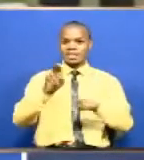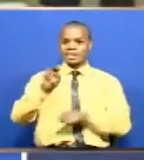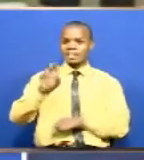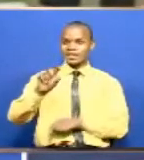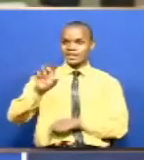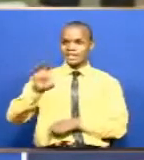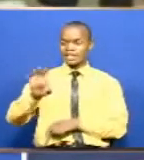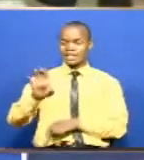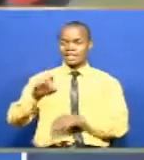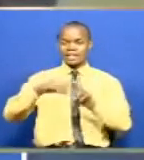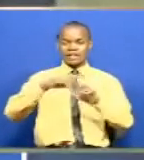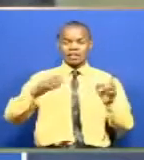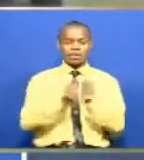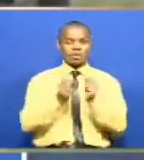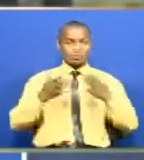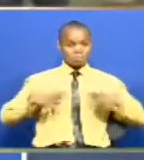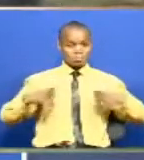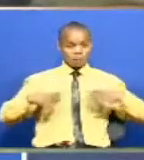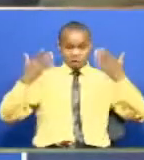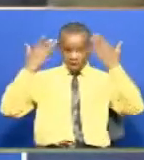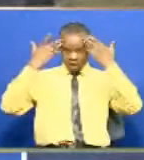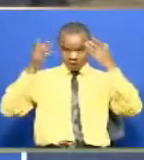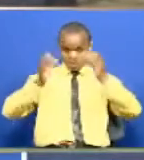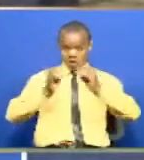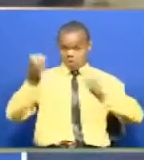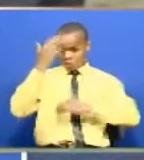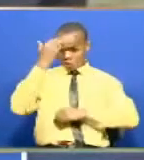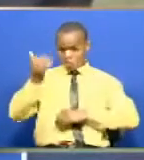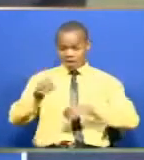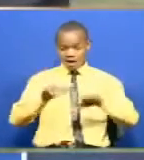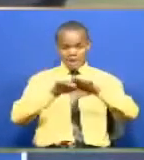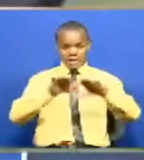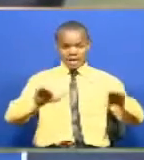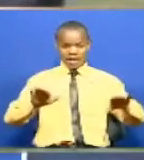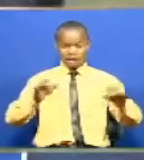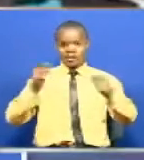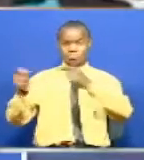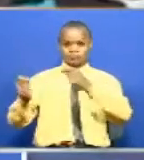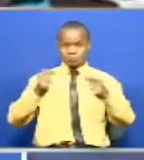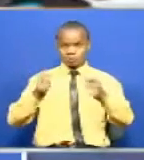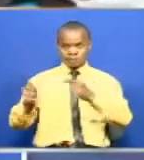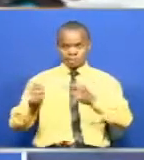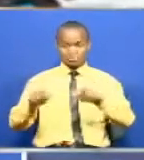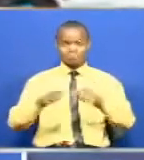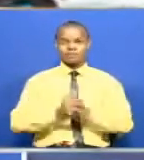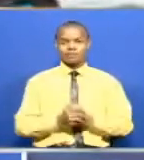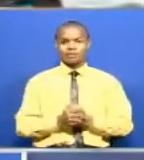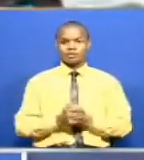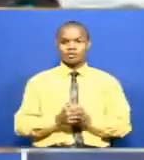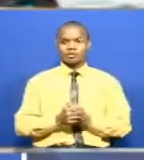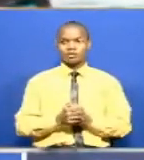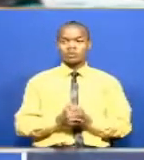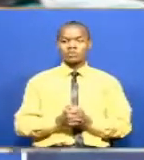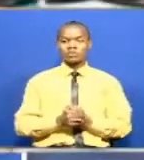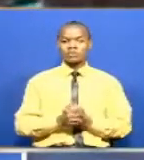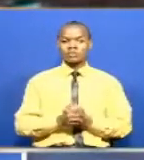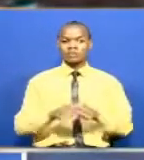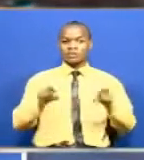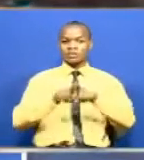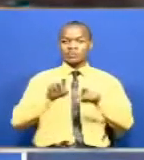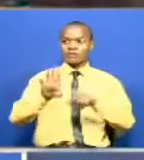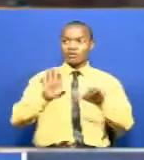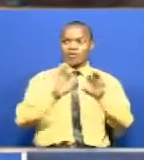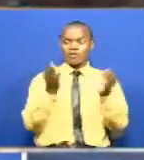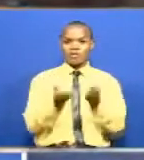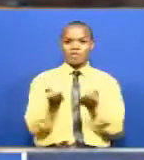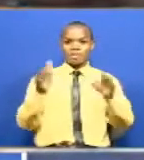killed by unknown people over a suspected land row in what became the basis Nataka of the demise of amani. The four family